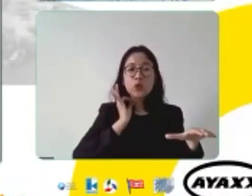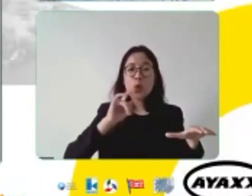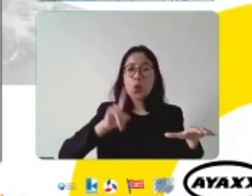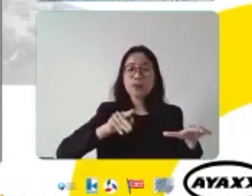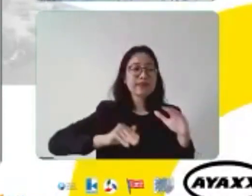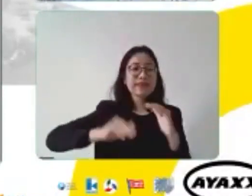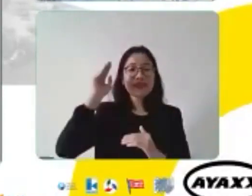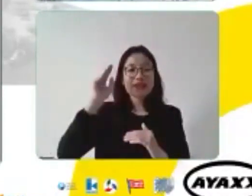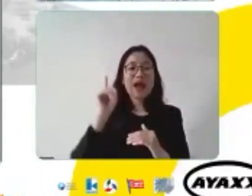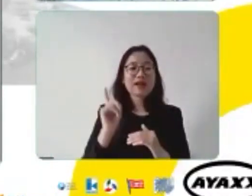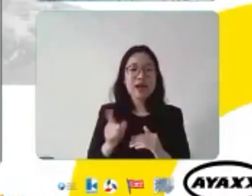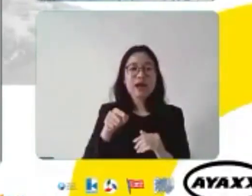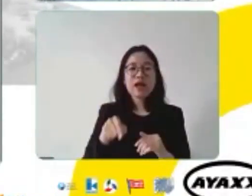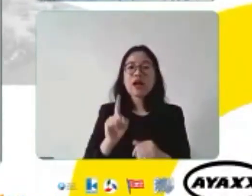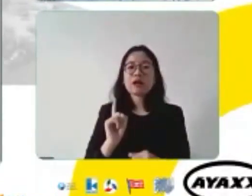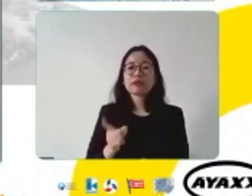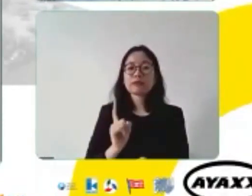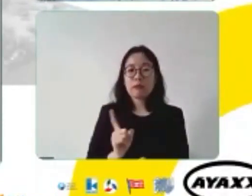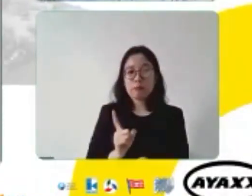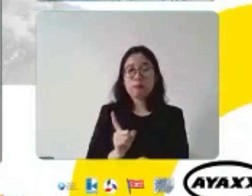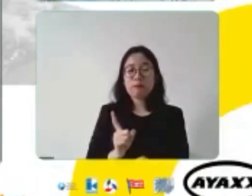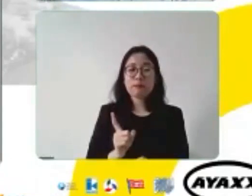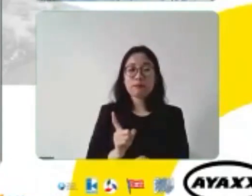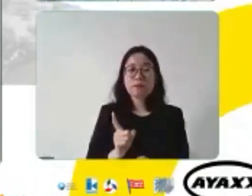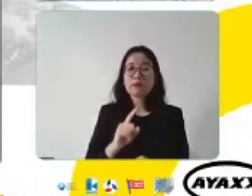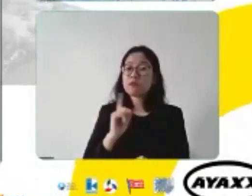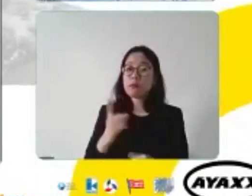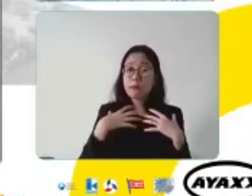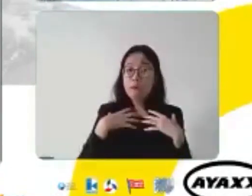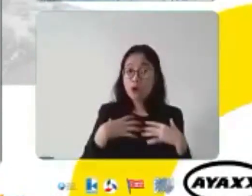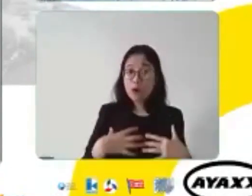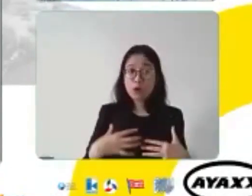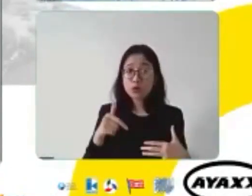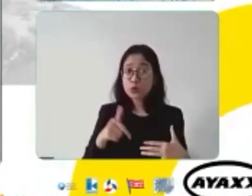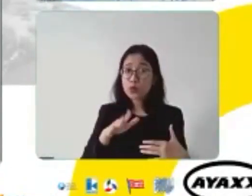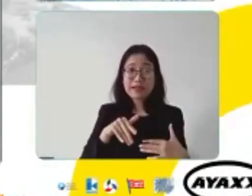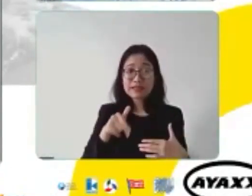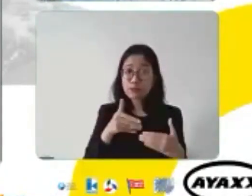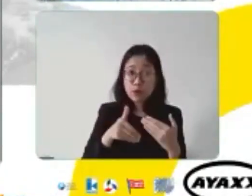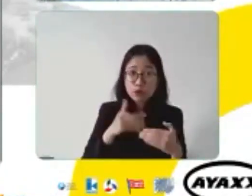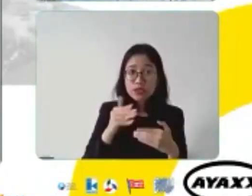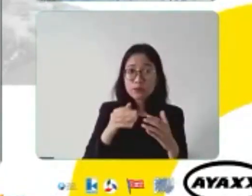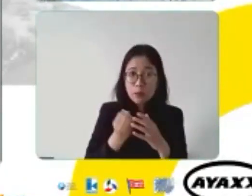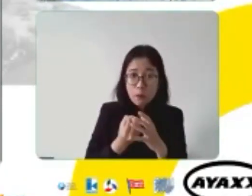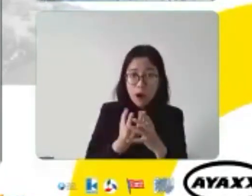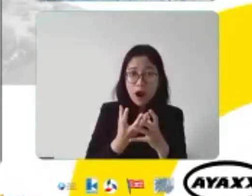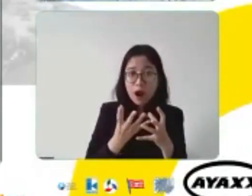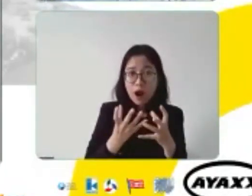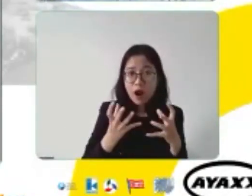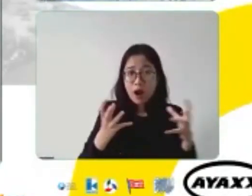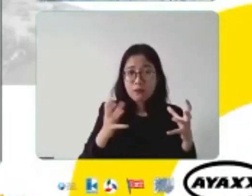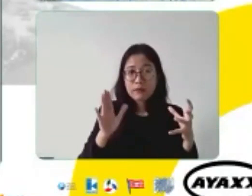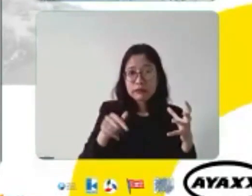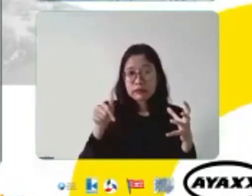air pollution can interfere with the biological process. Their bodies are less able to metabolize,